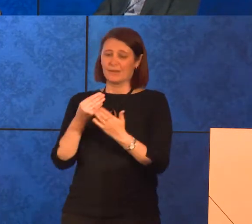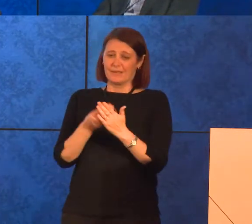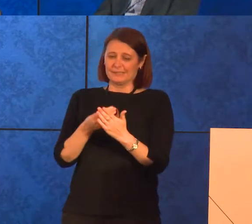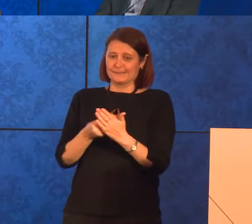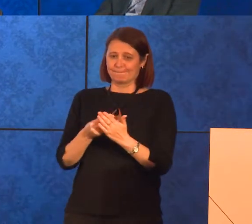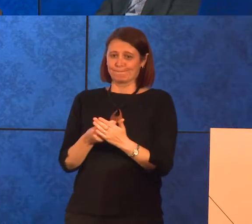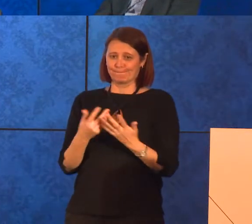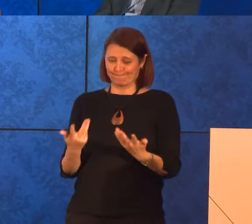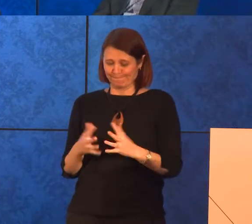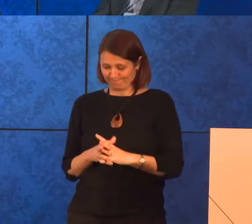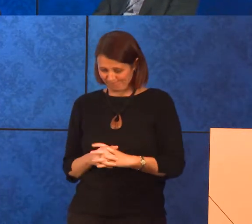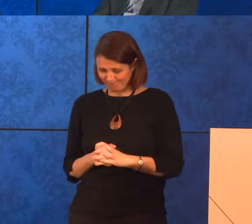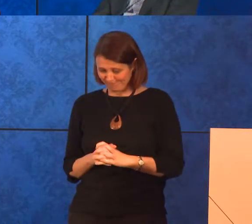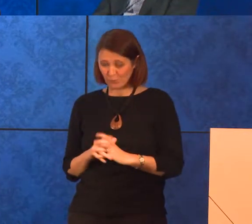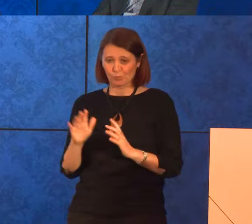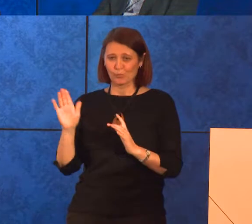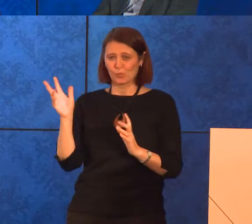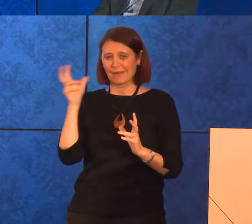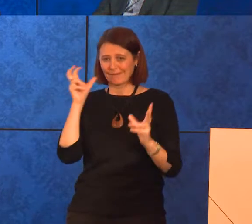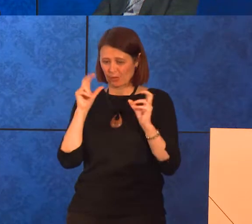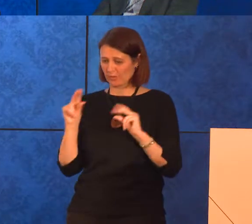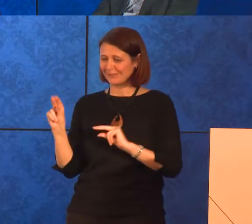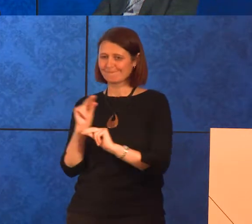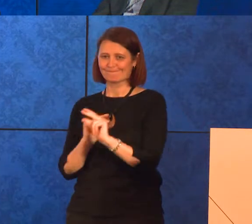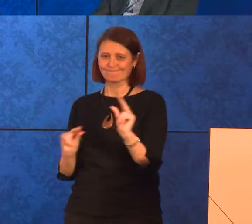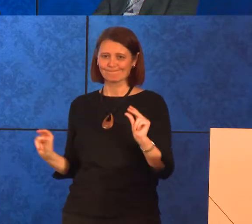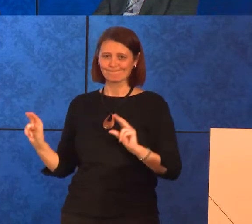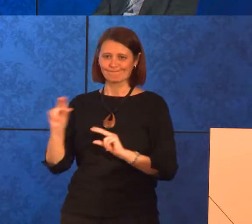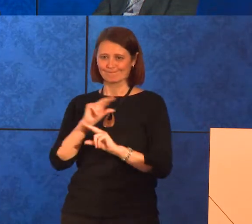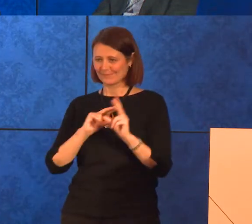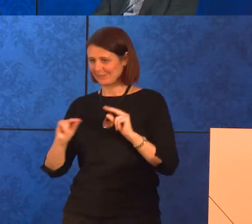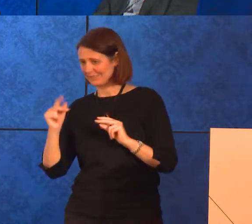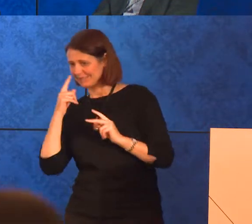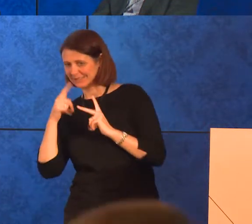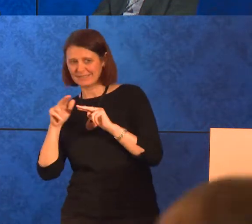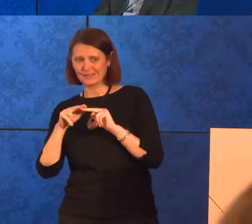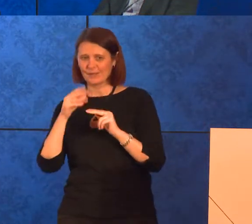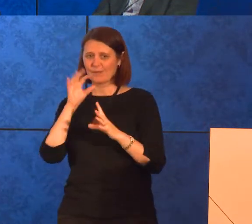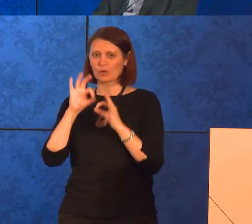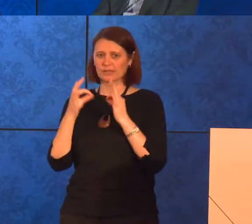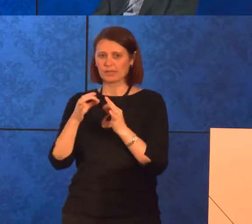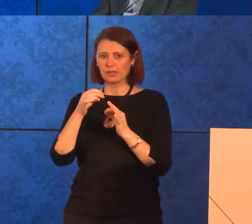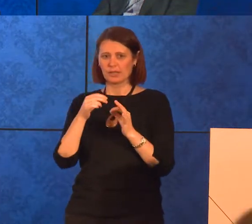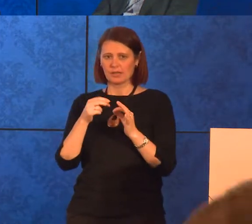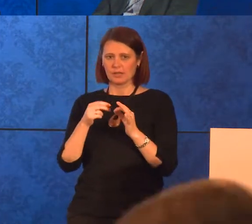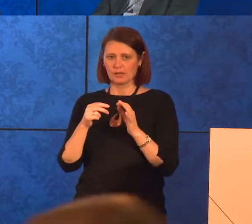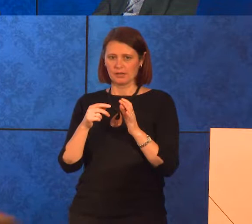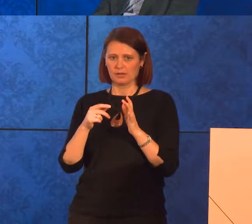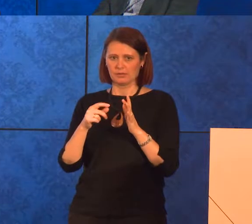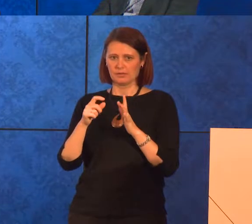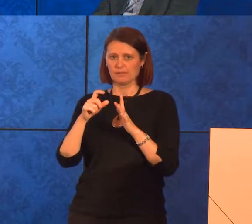I mean, I think we've all kind of heard the chatter that it's the NDAP organisations that are going to get a funding boost to do advocacy